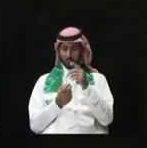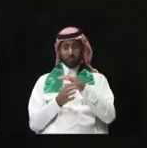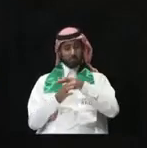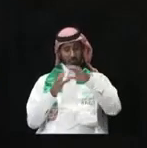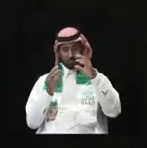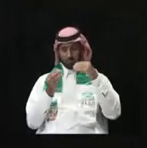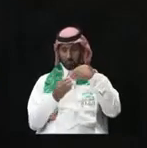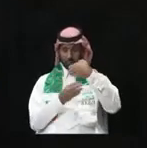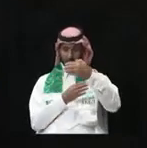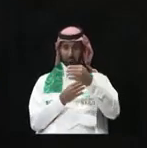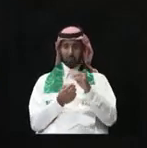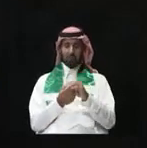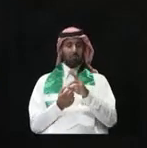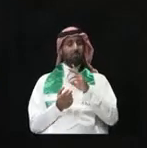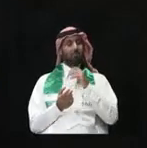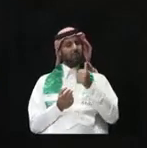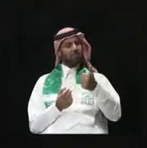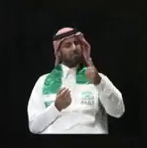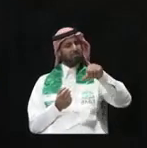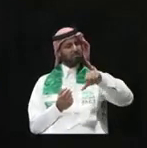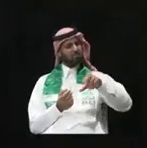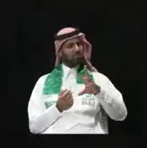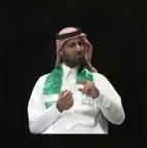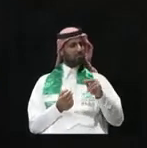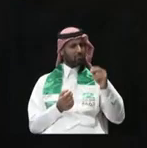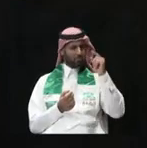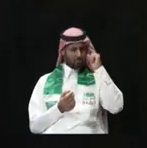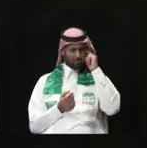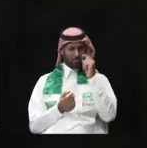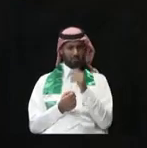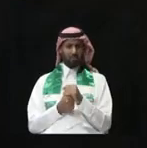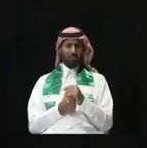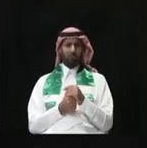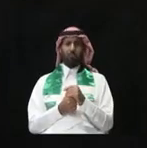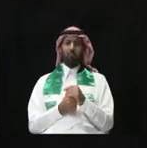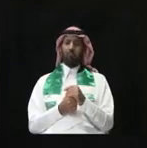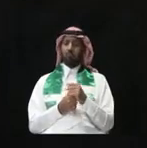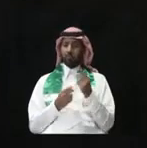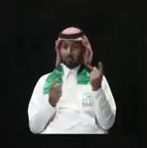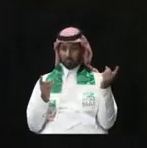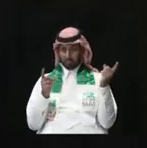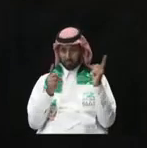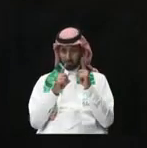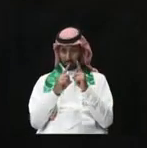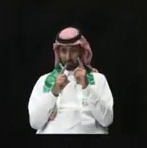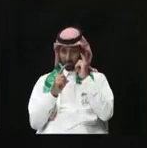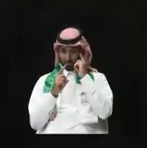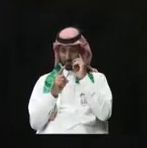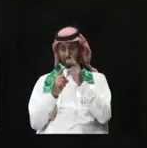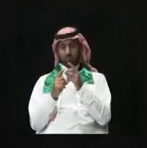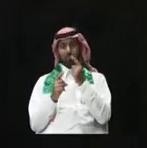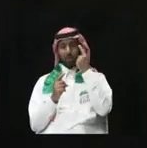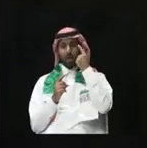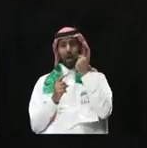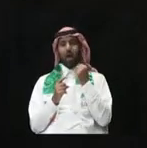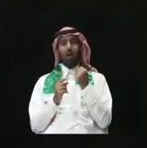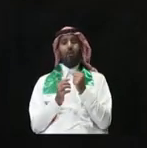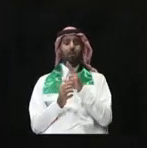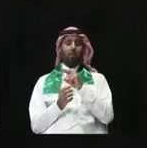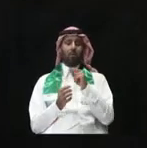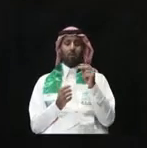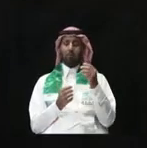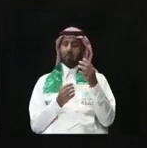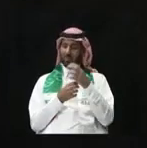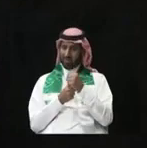positive impact or effect or a negative? When they introduced the internet to our lives, it saved